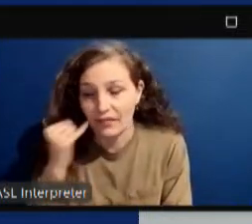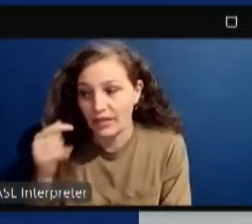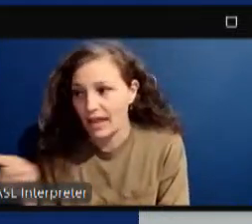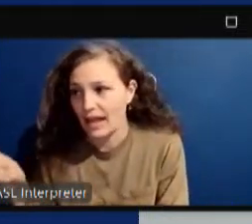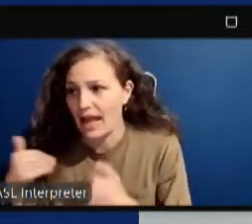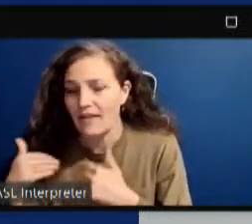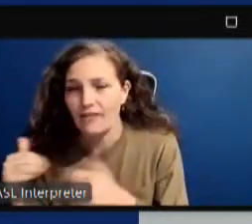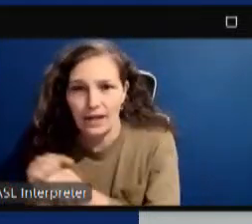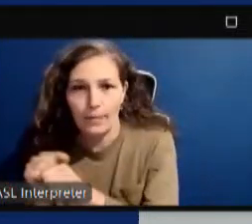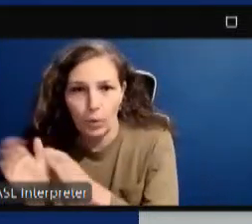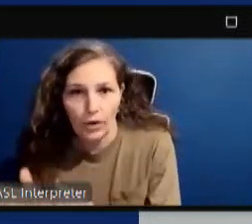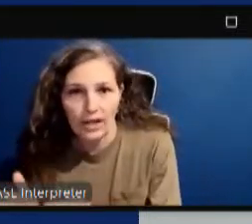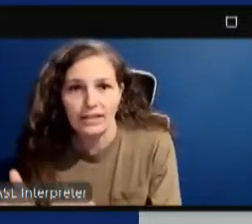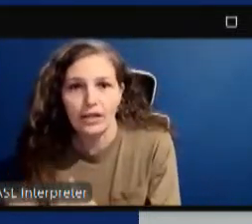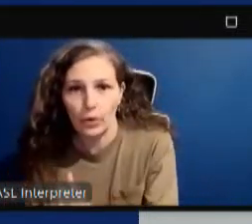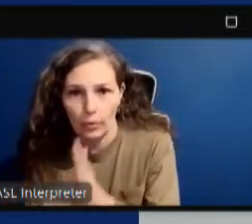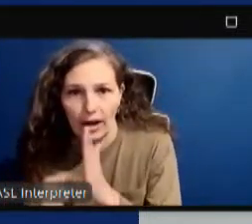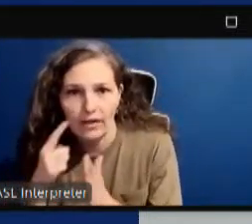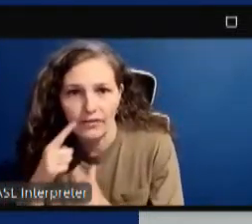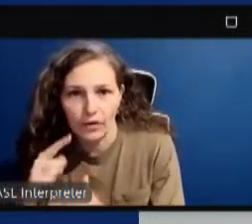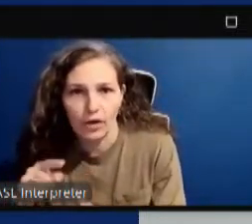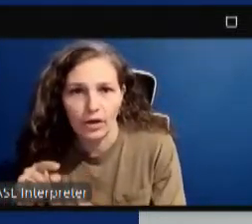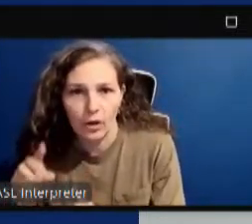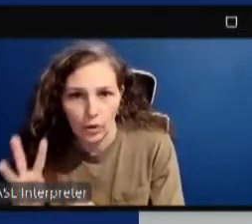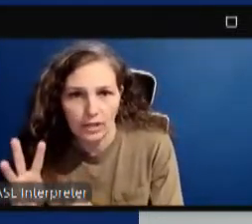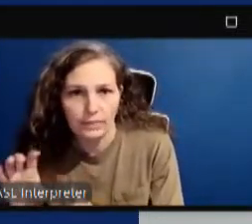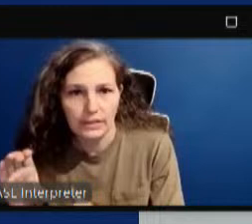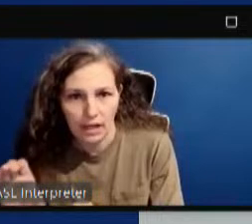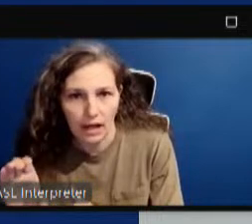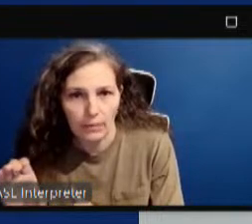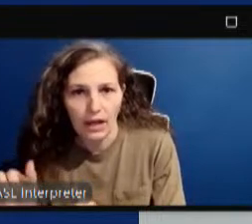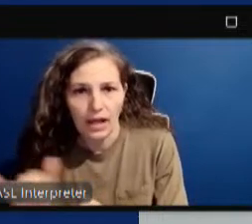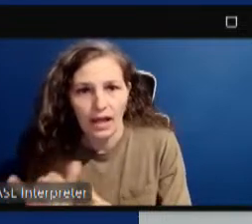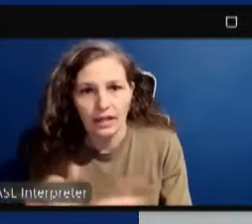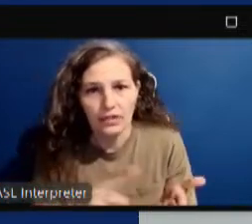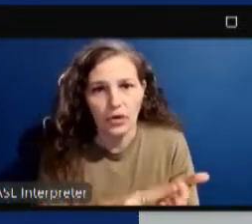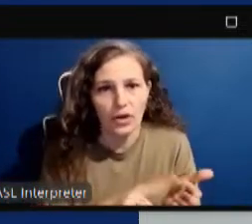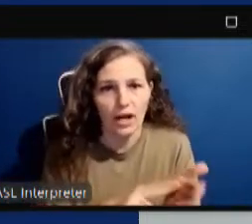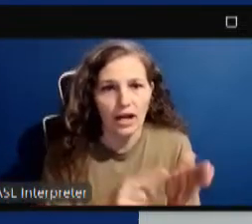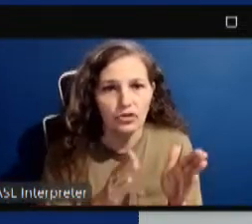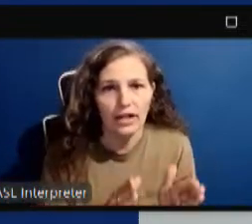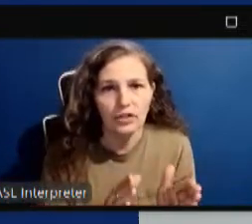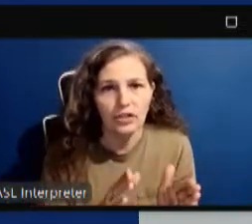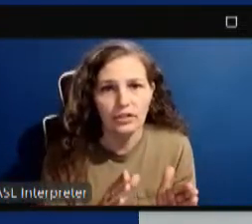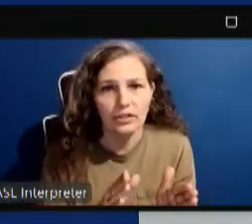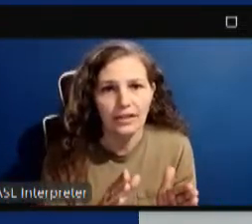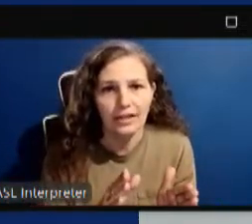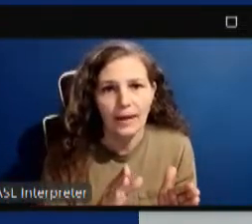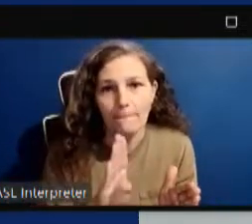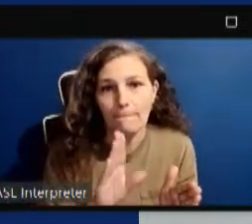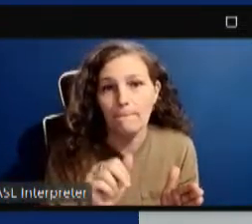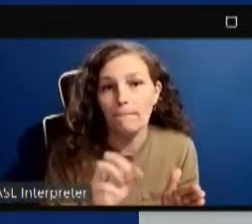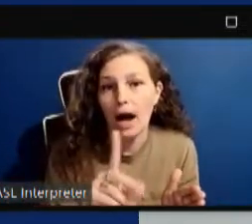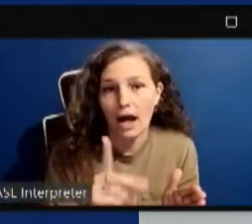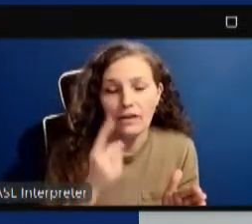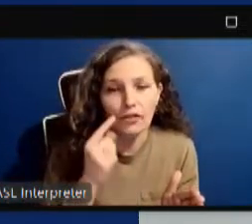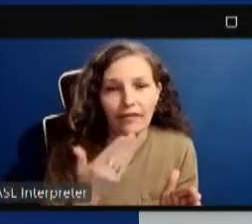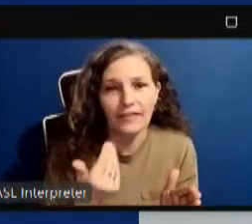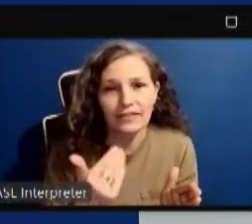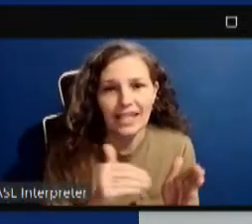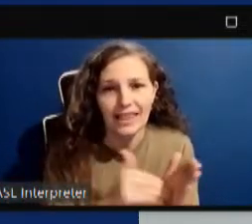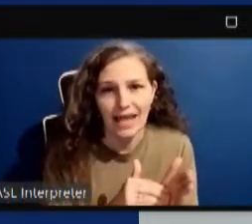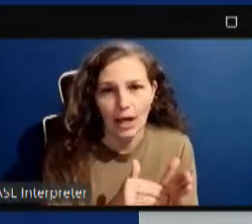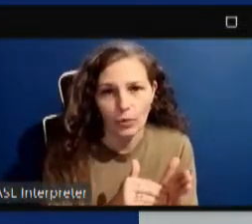a contractor's bond. And it's a $15,000 bond that they must have, and it's designed to protect you against substandard